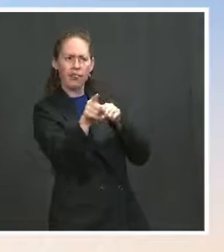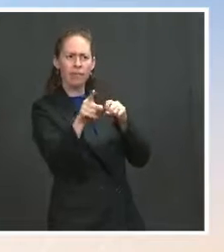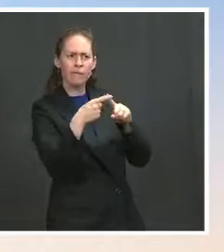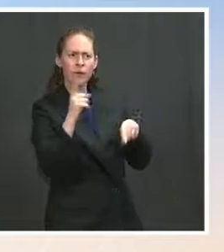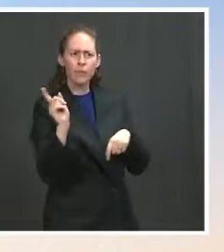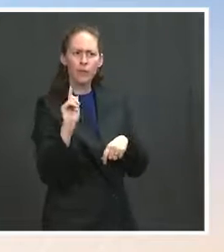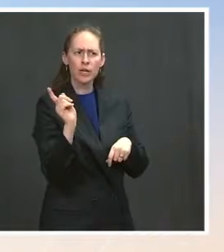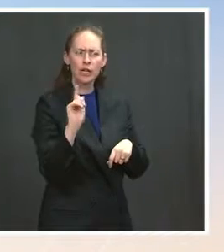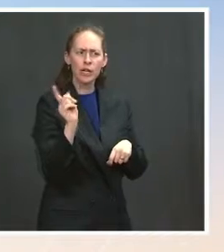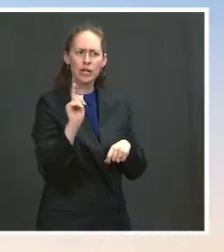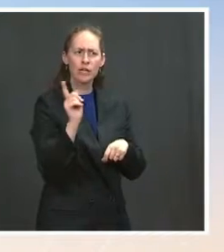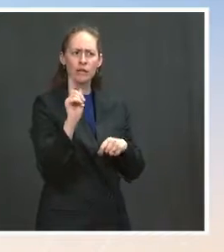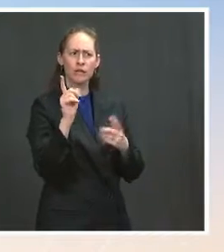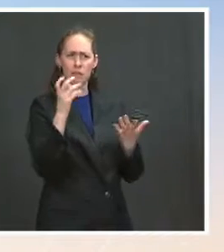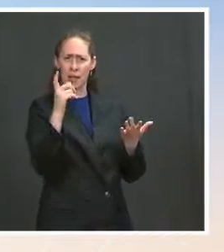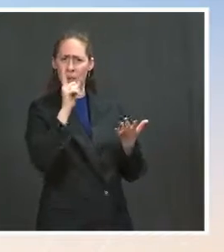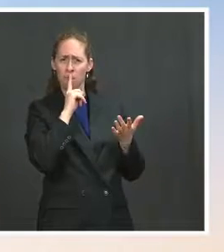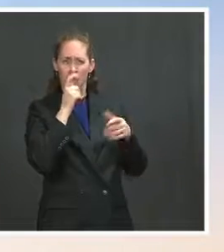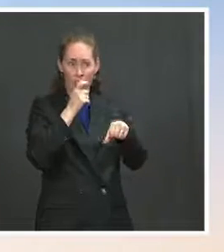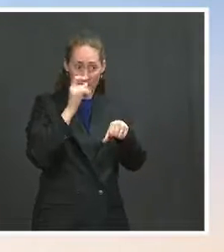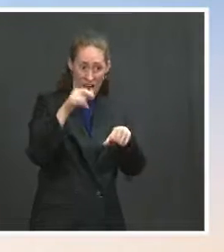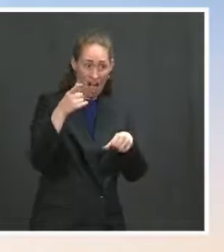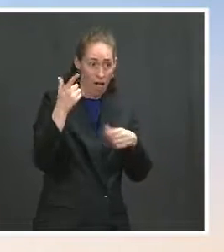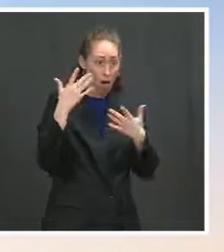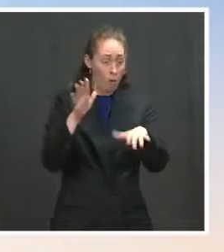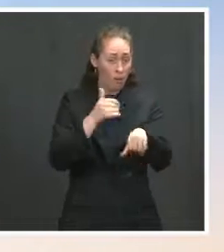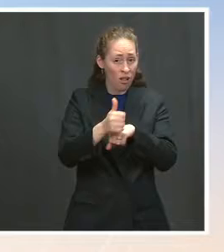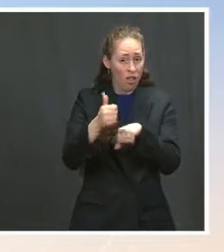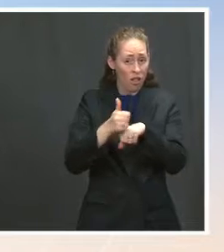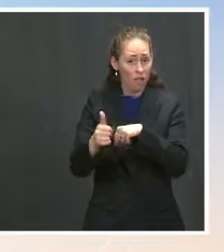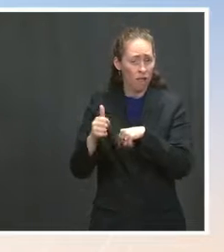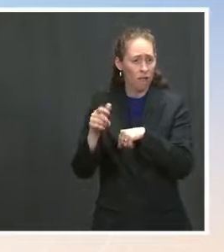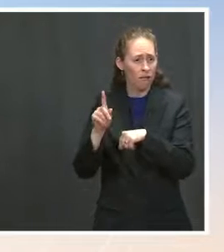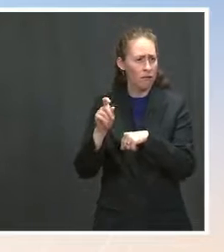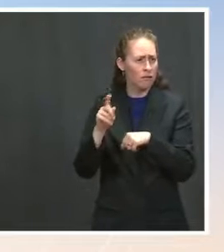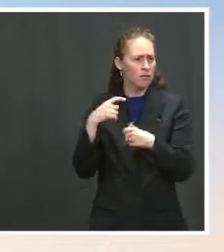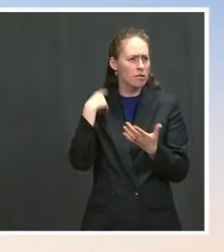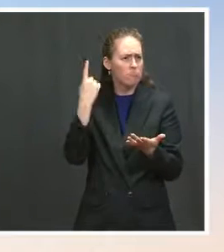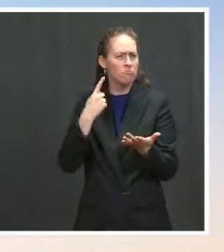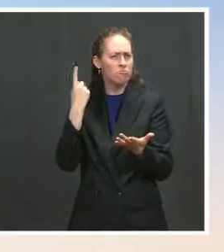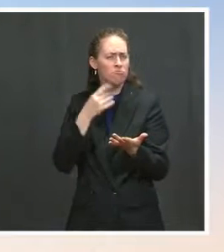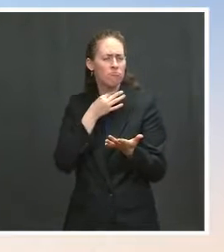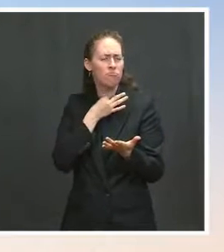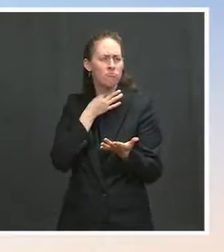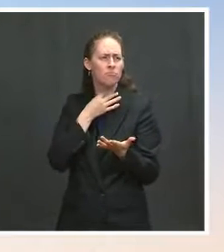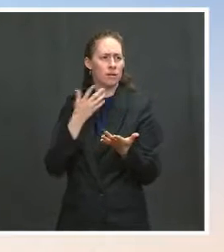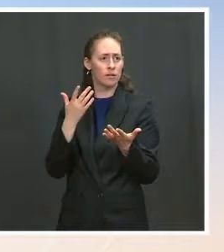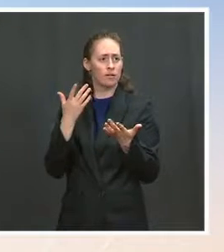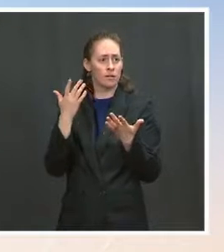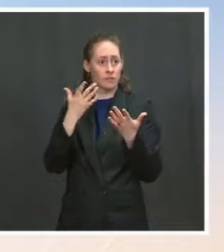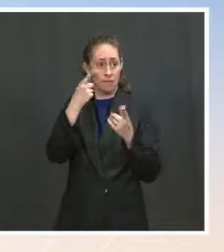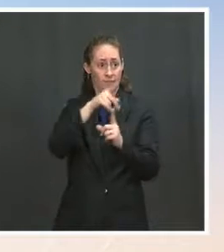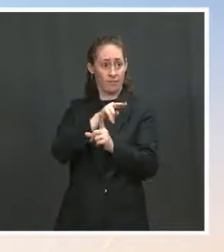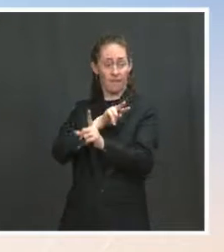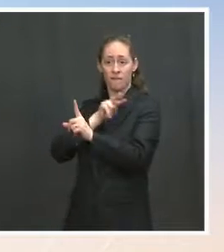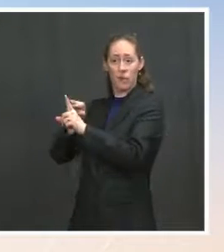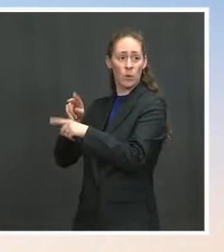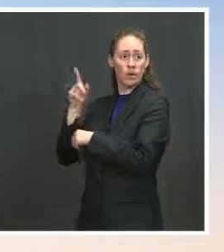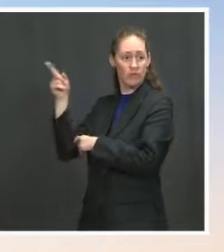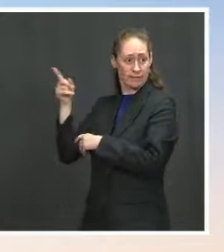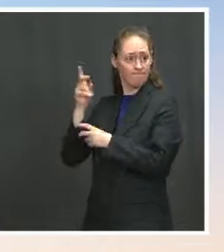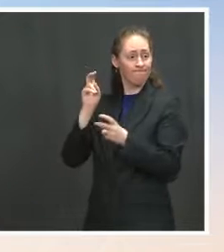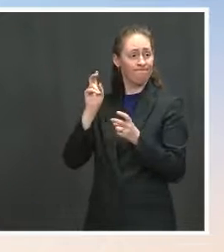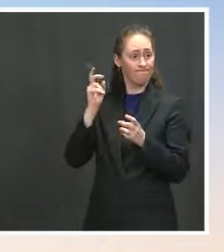a problem that this administration is being accusatory? Or, I mean, is this